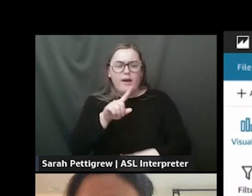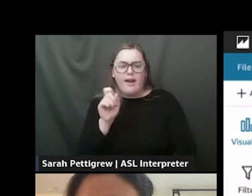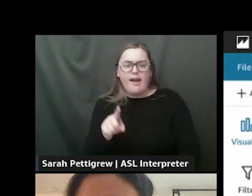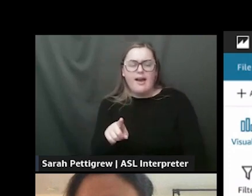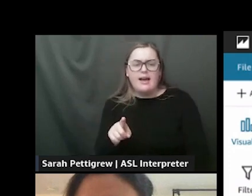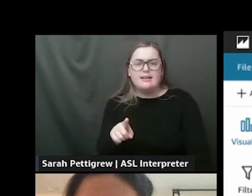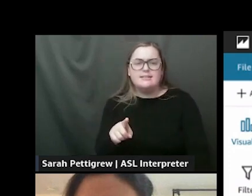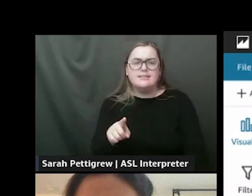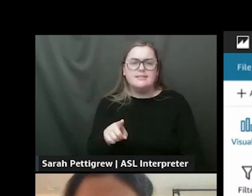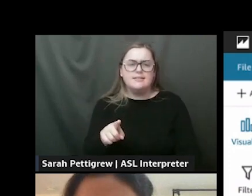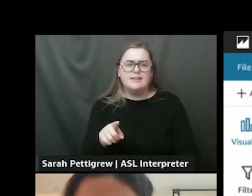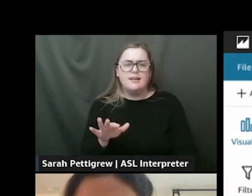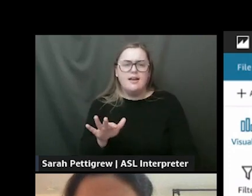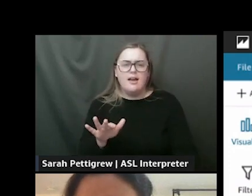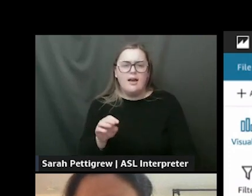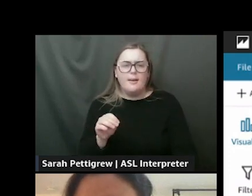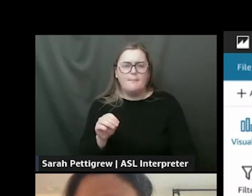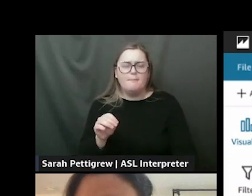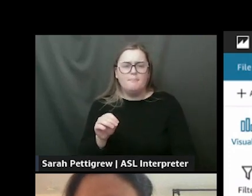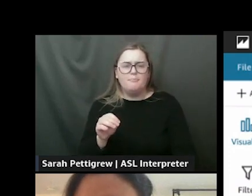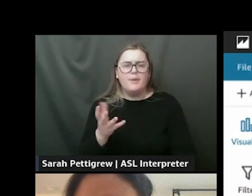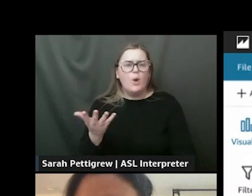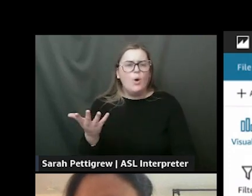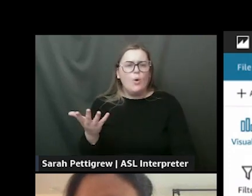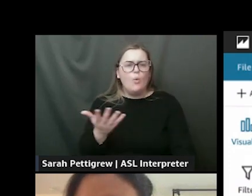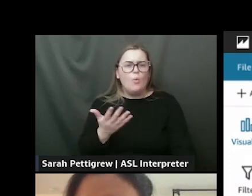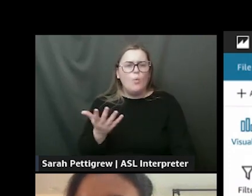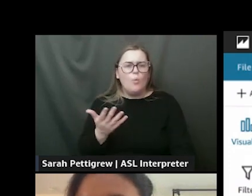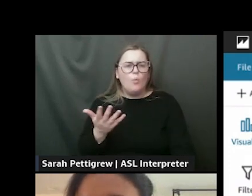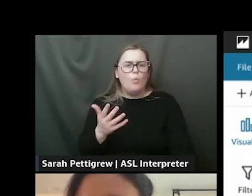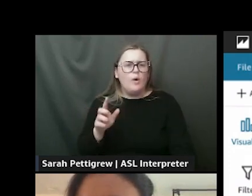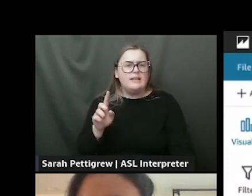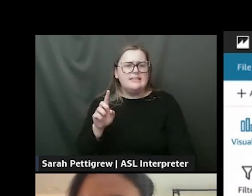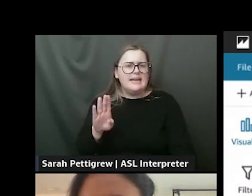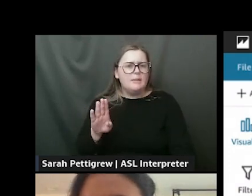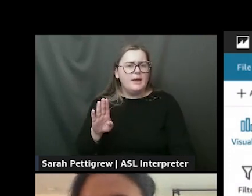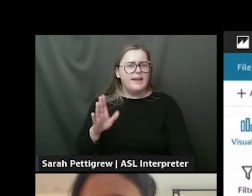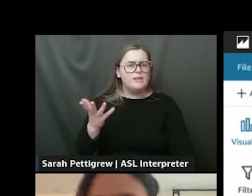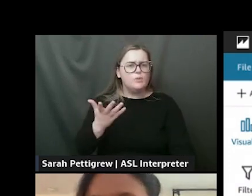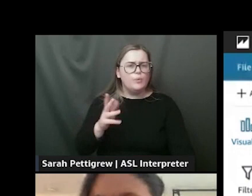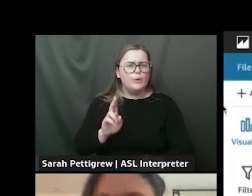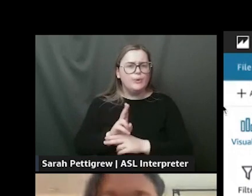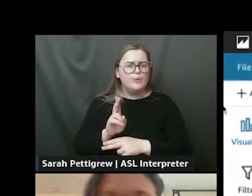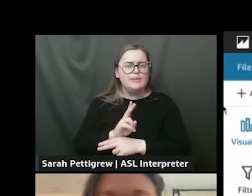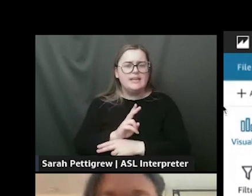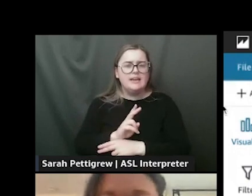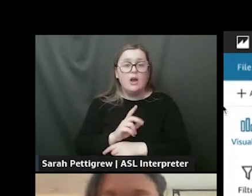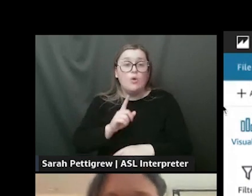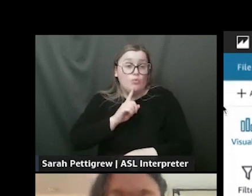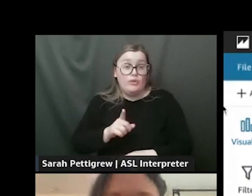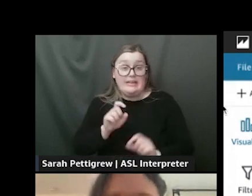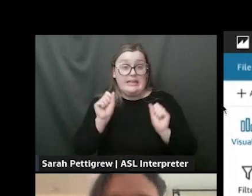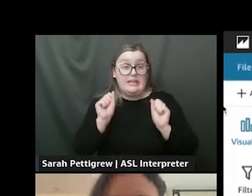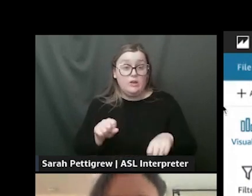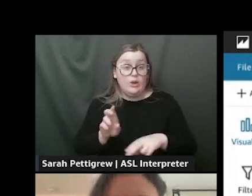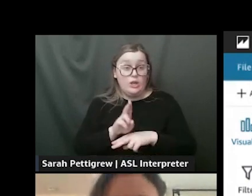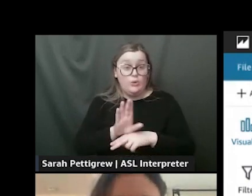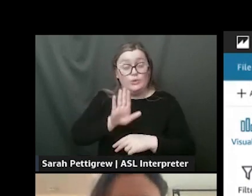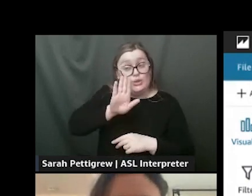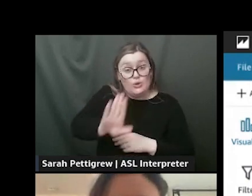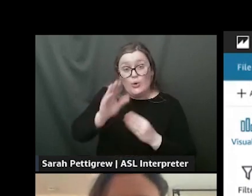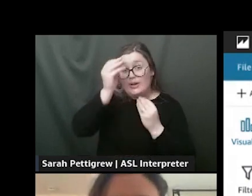about like what database warehouse are you using, but really, I mean, they can use their data set.